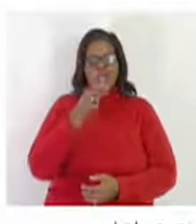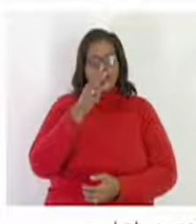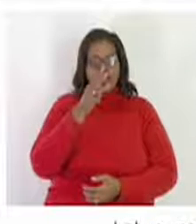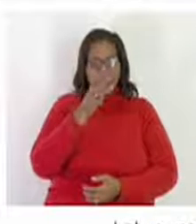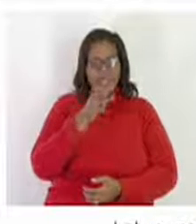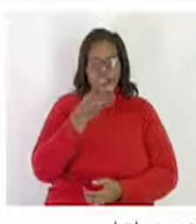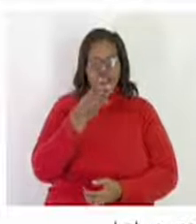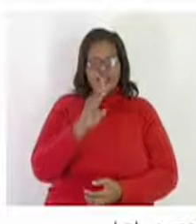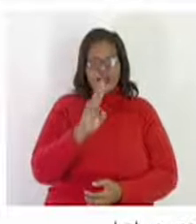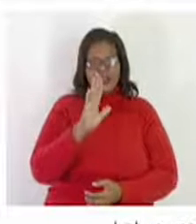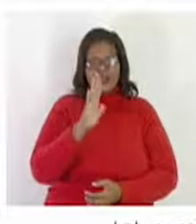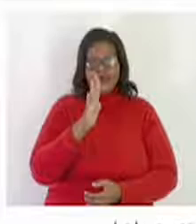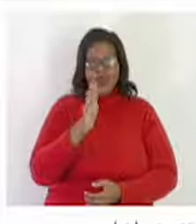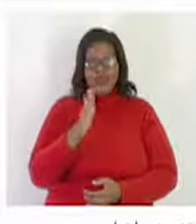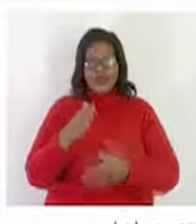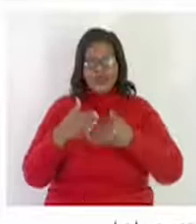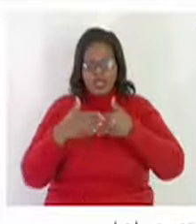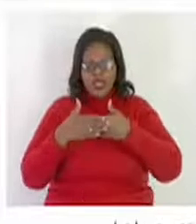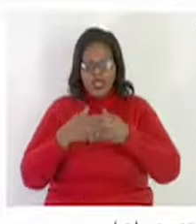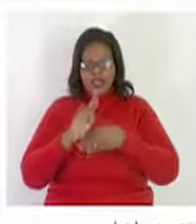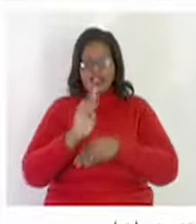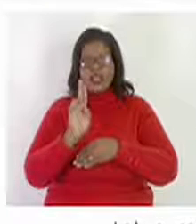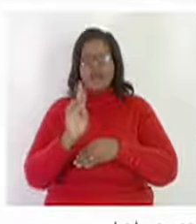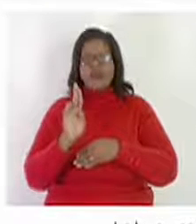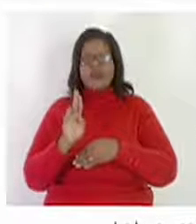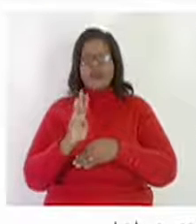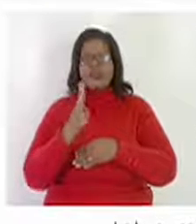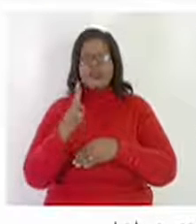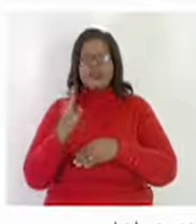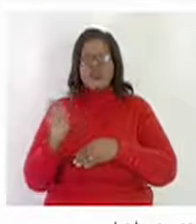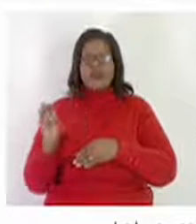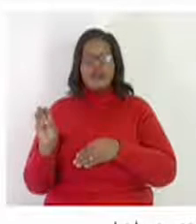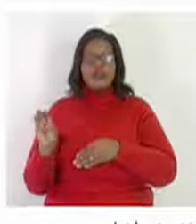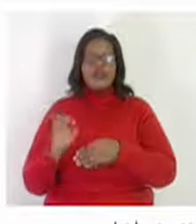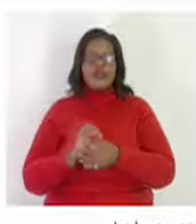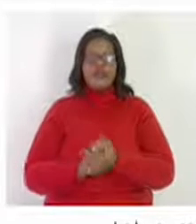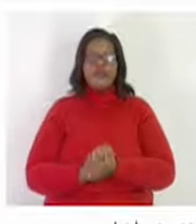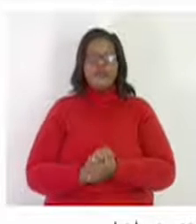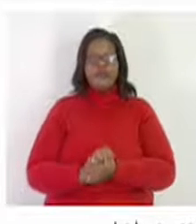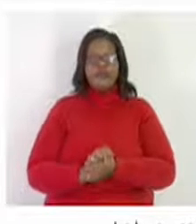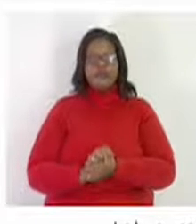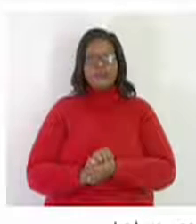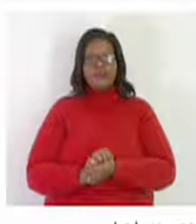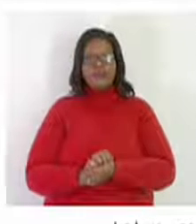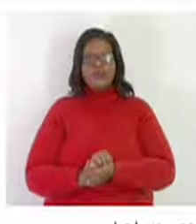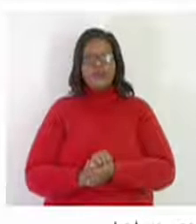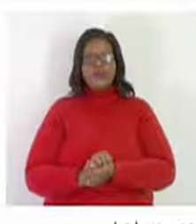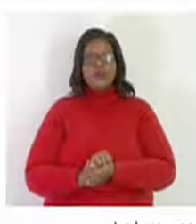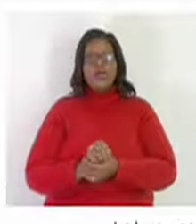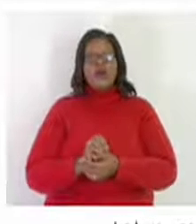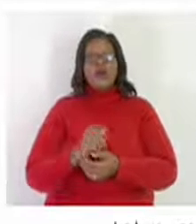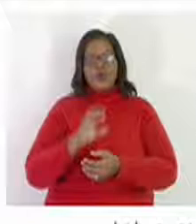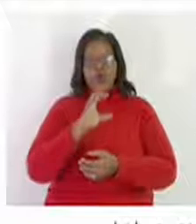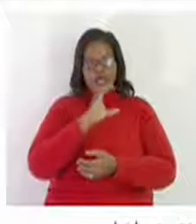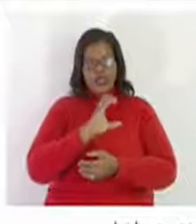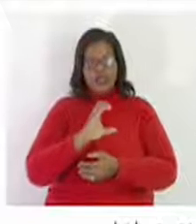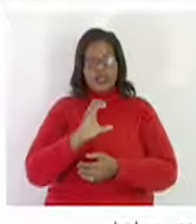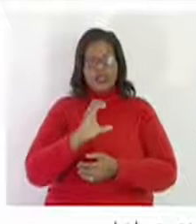365 rounded off to the nearest 100 will be 400. And when we look at C, C will